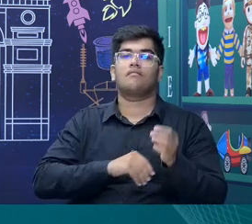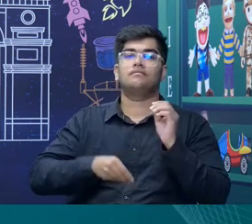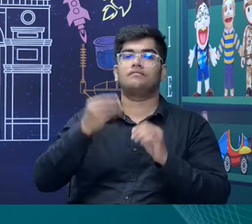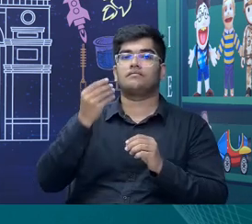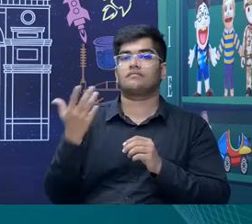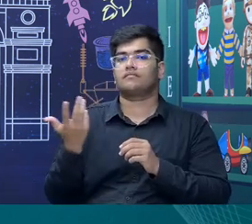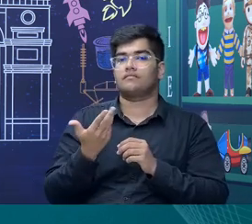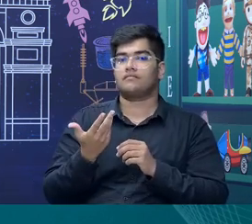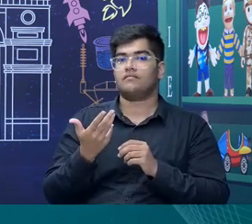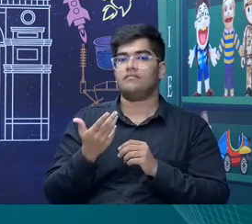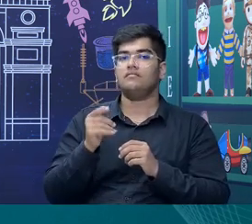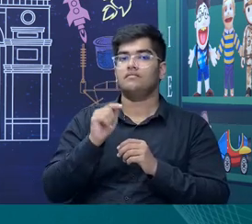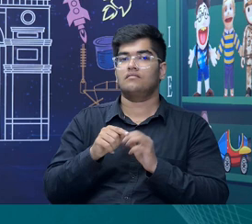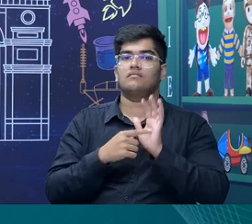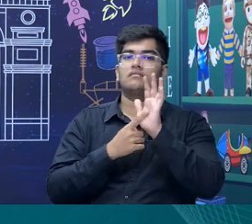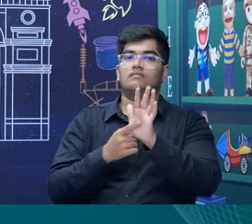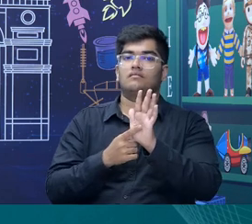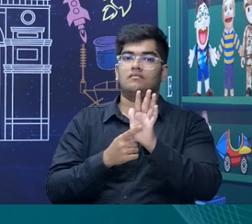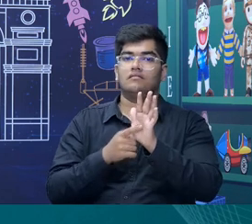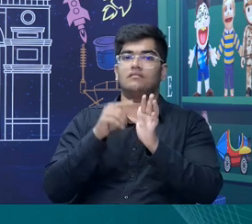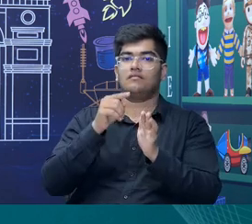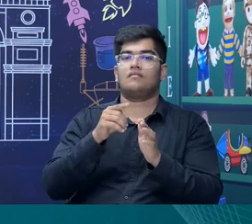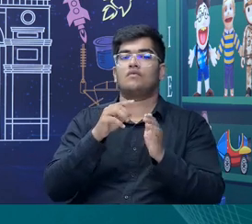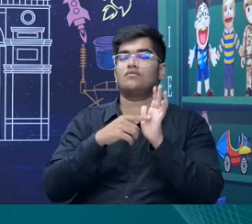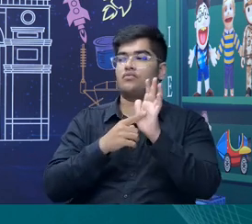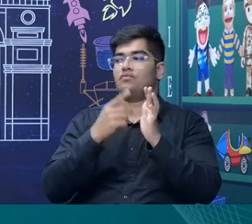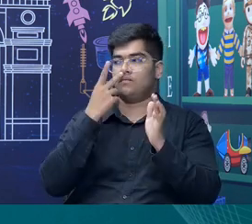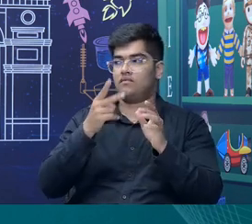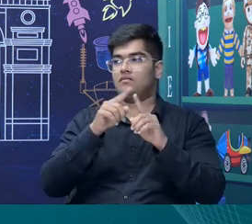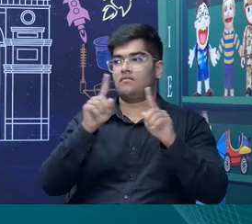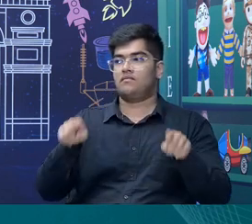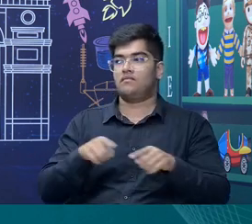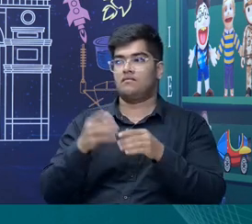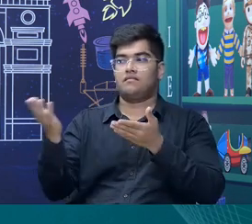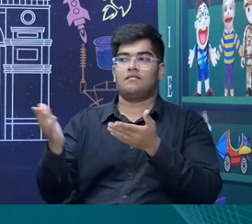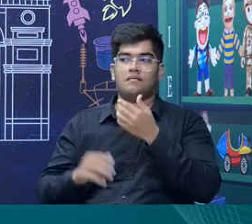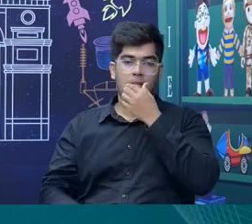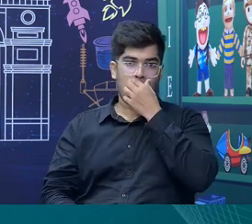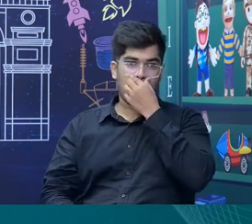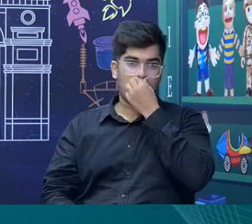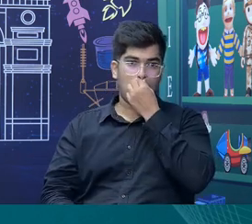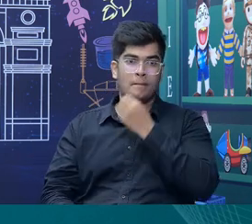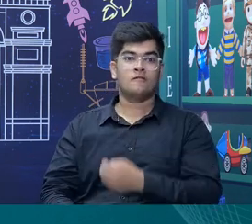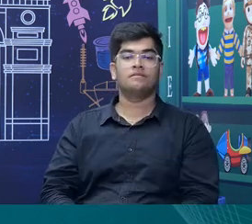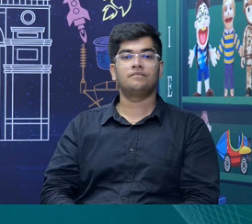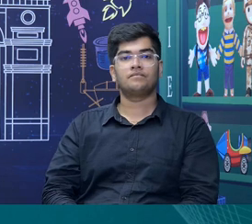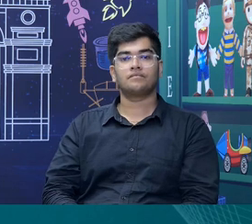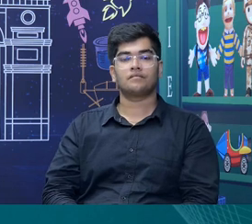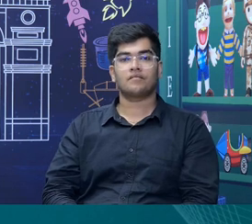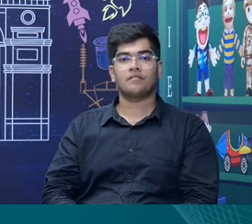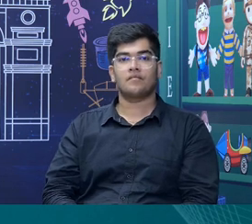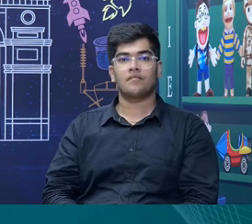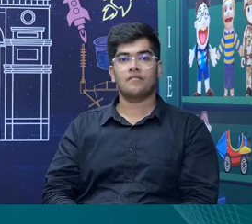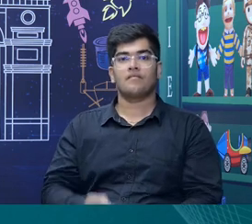arun's capital account so we'll just do the like this see this first of all